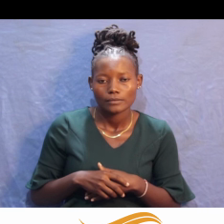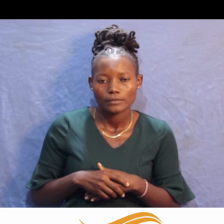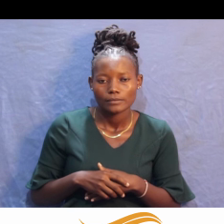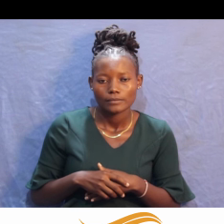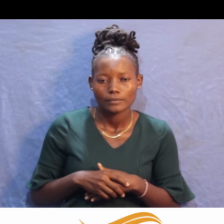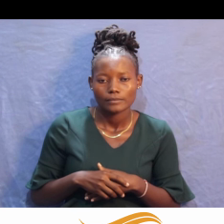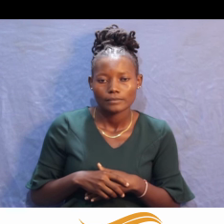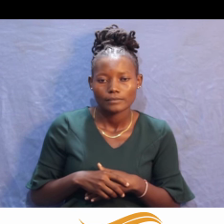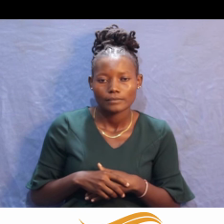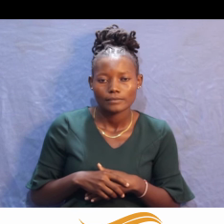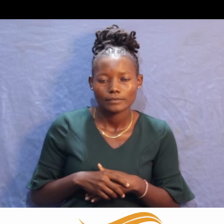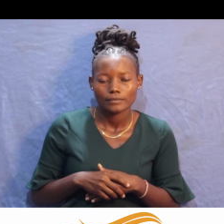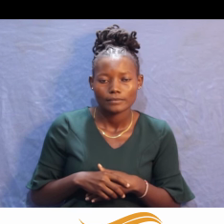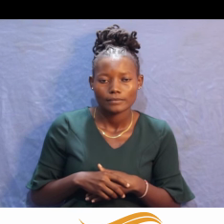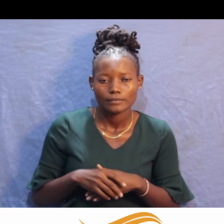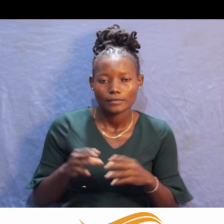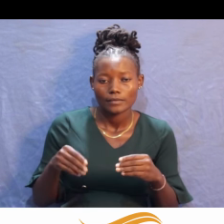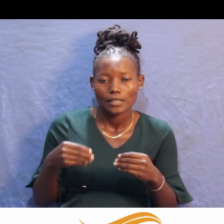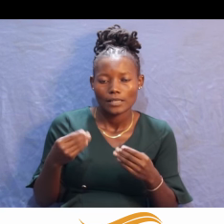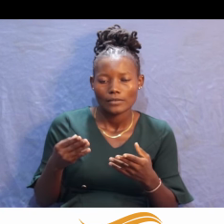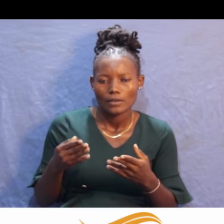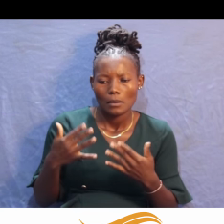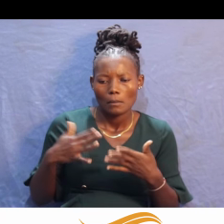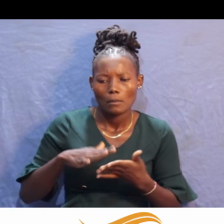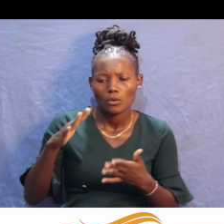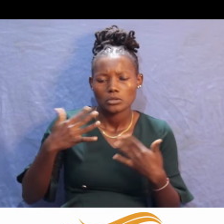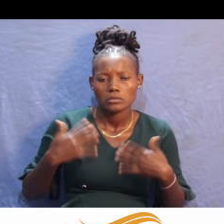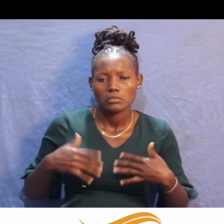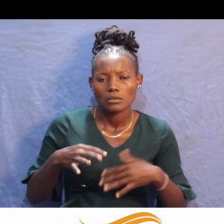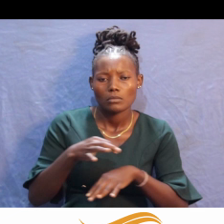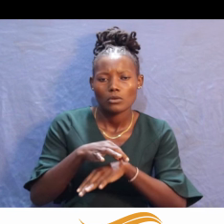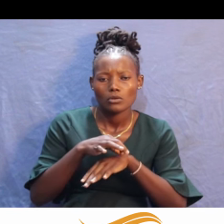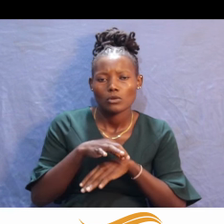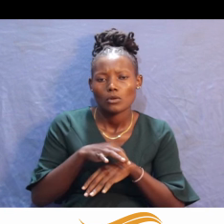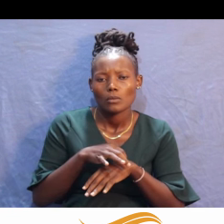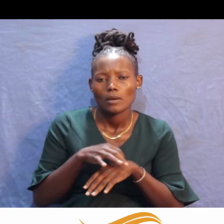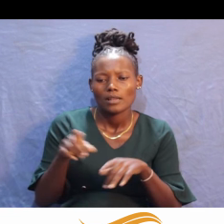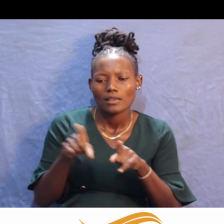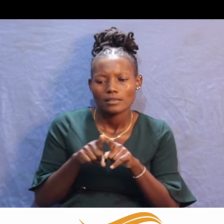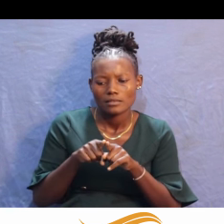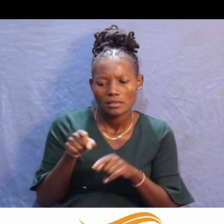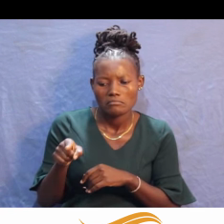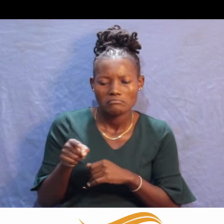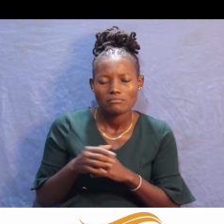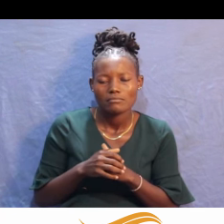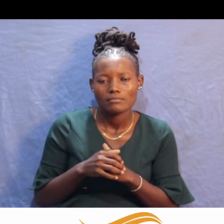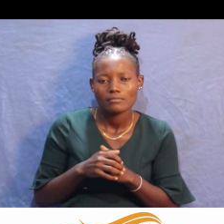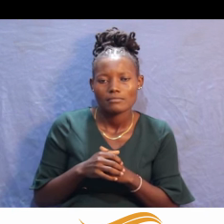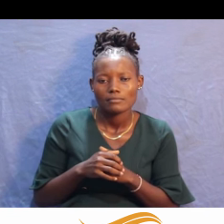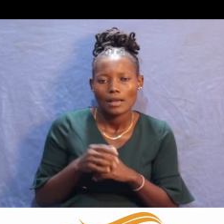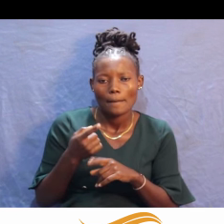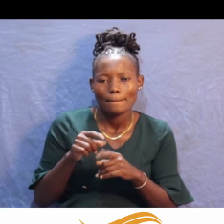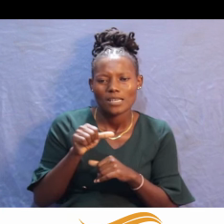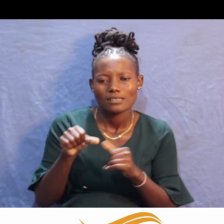some genetics in there, but give or take, most people globally live like this. Again, there's always exceptions. But